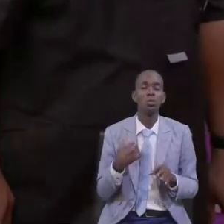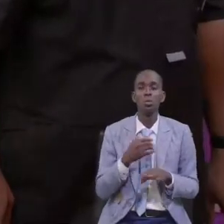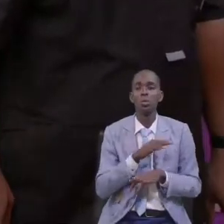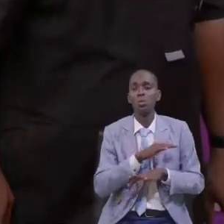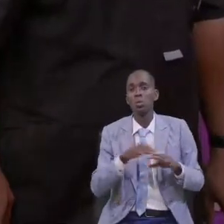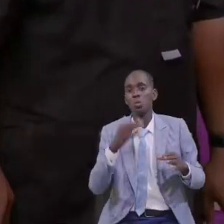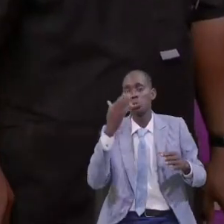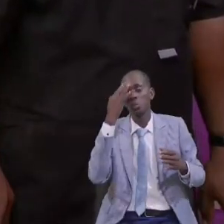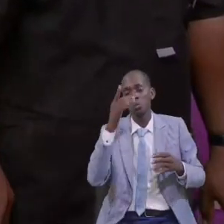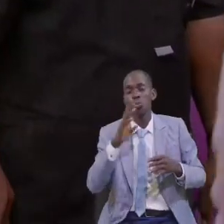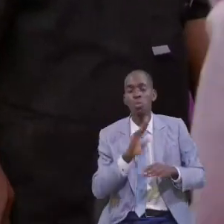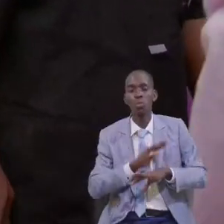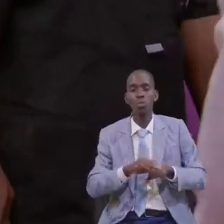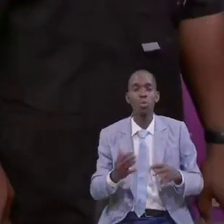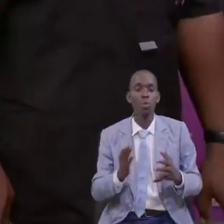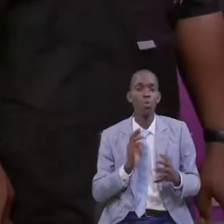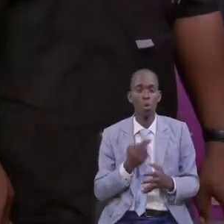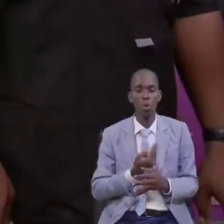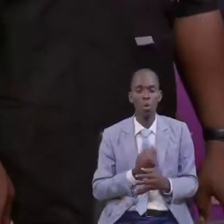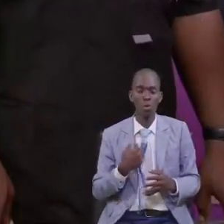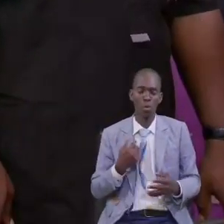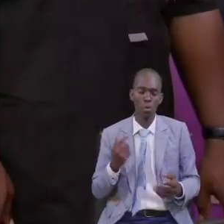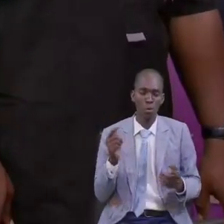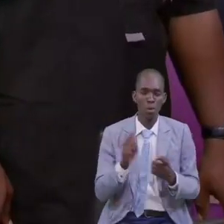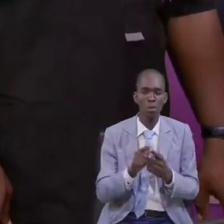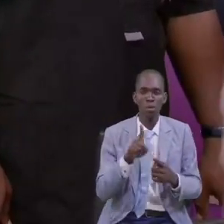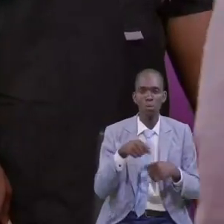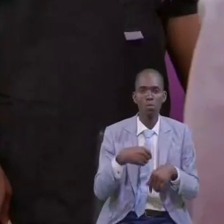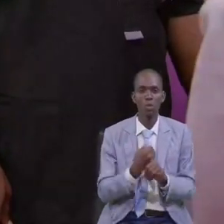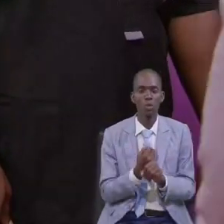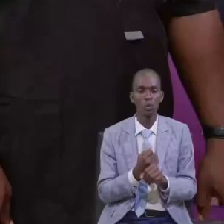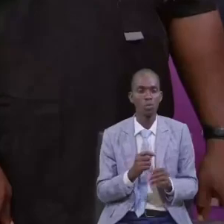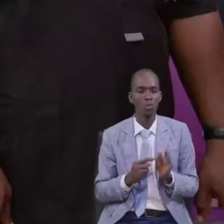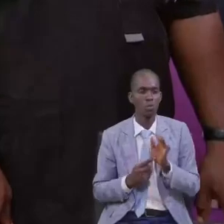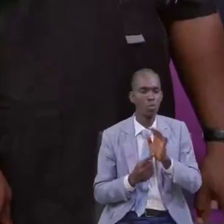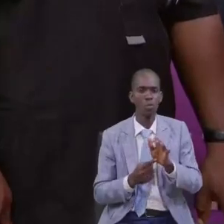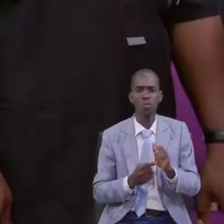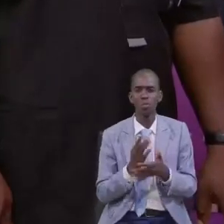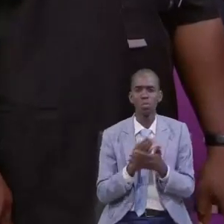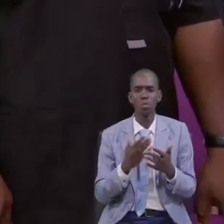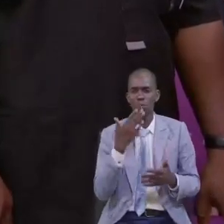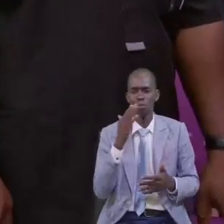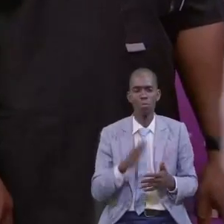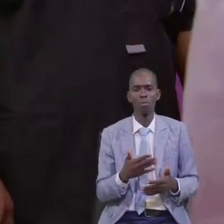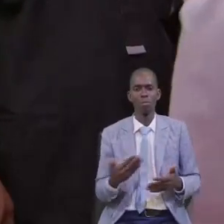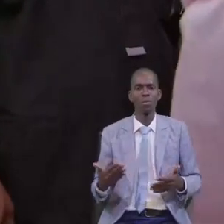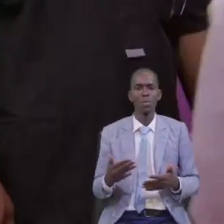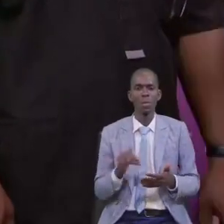Christ was not like that.